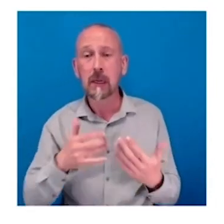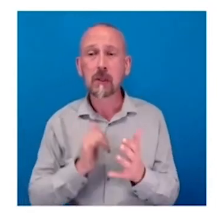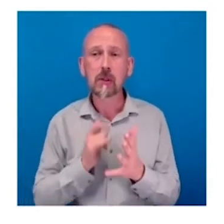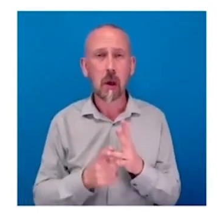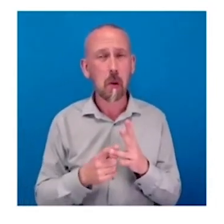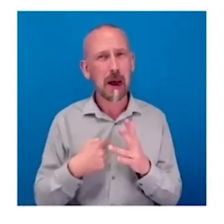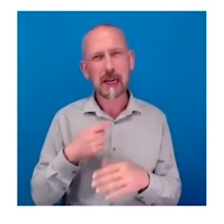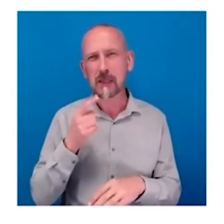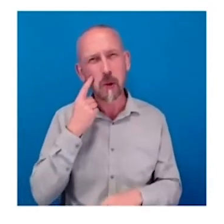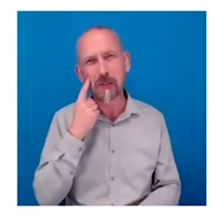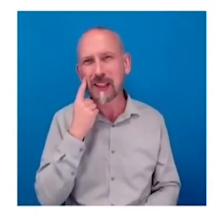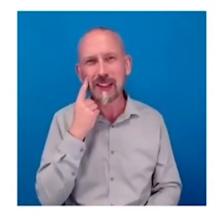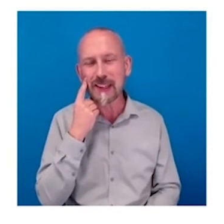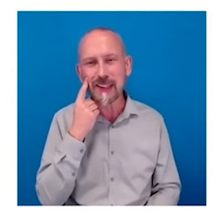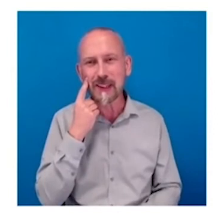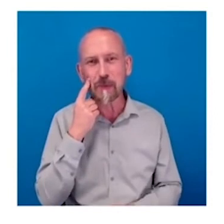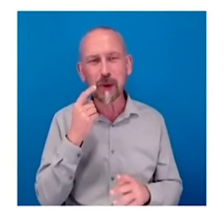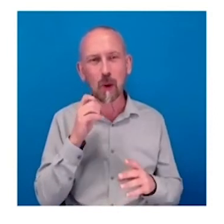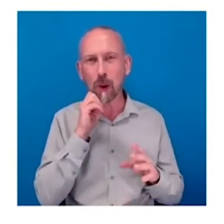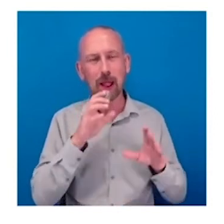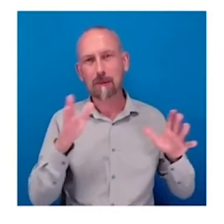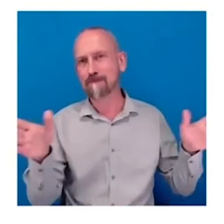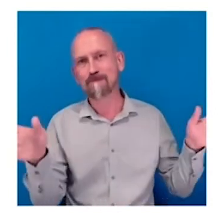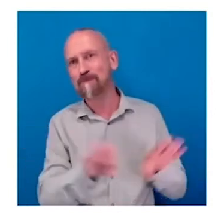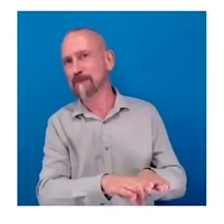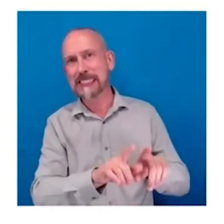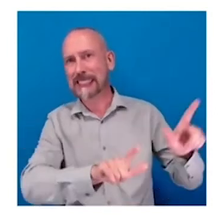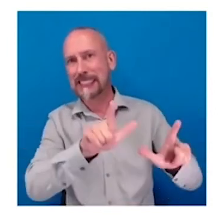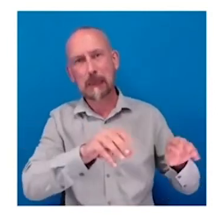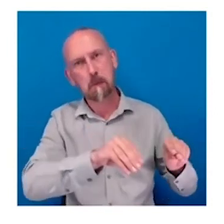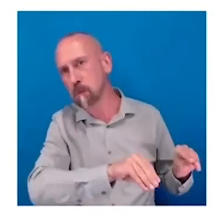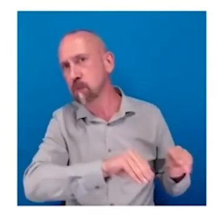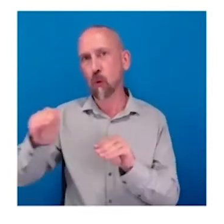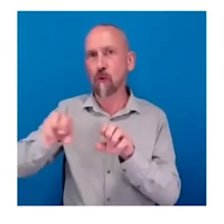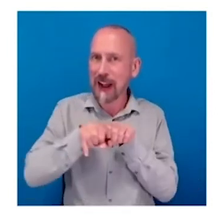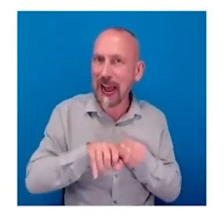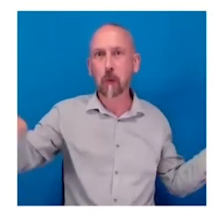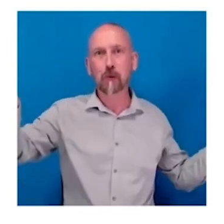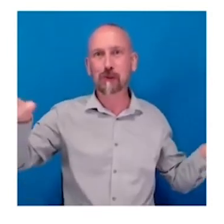wholesale, move out of cities into the rural areas. I mean, that